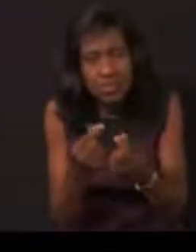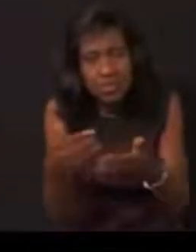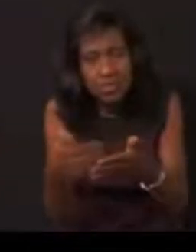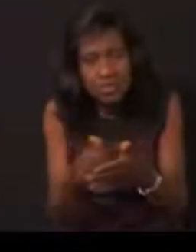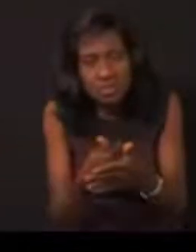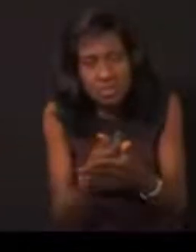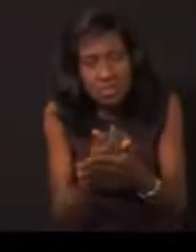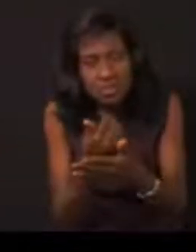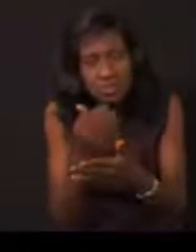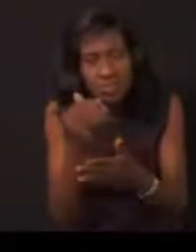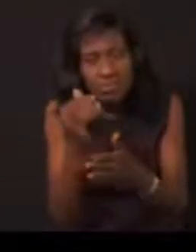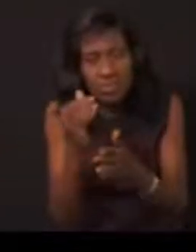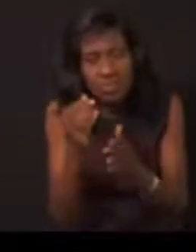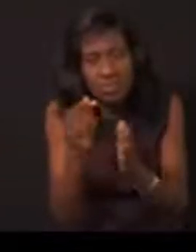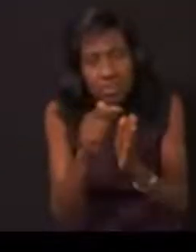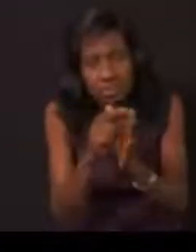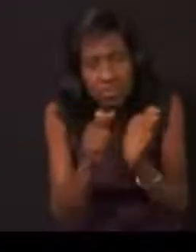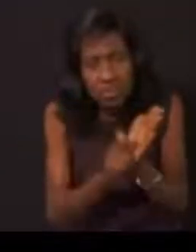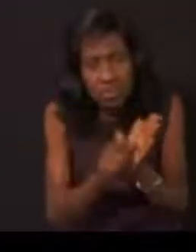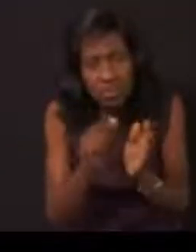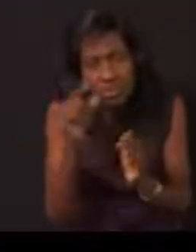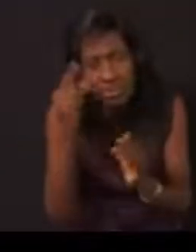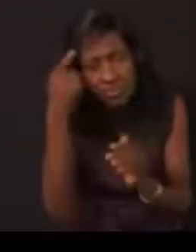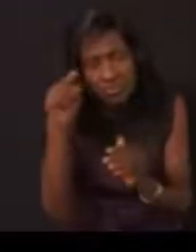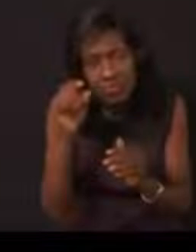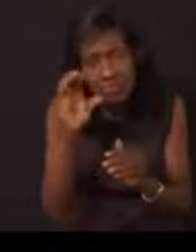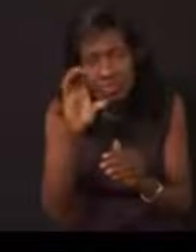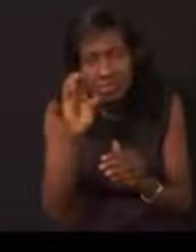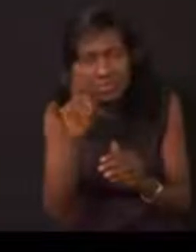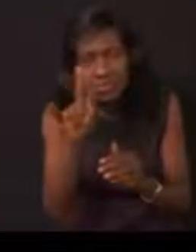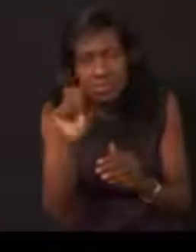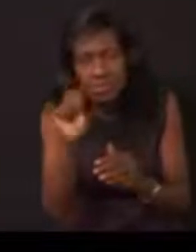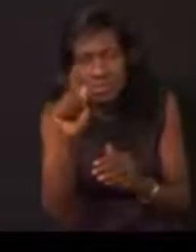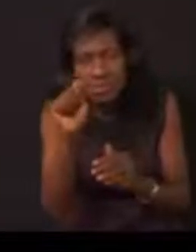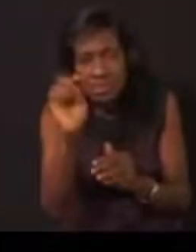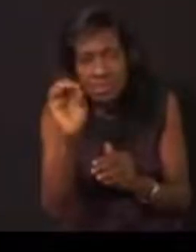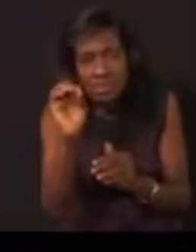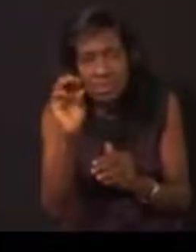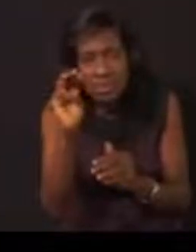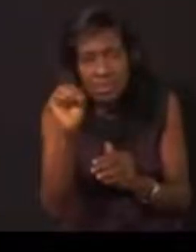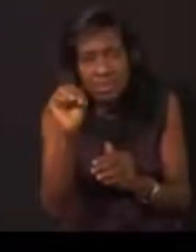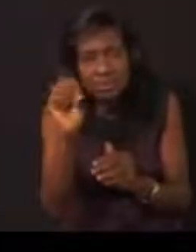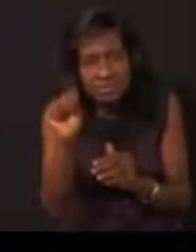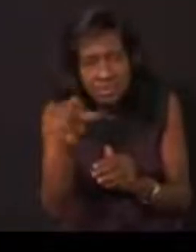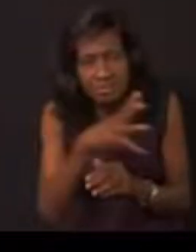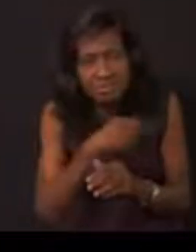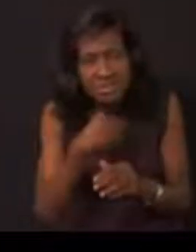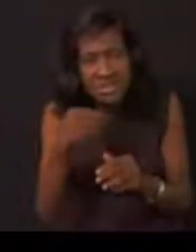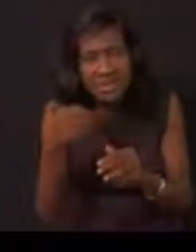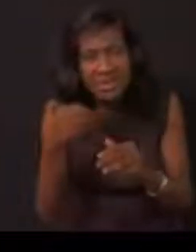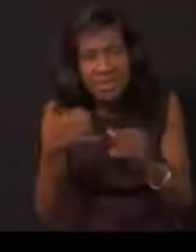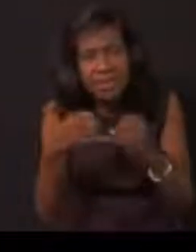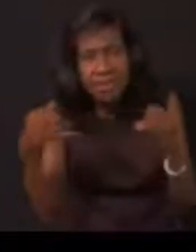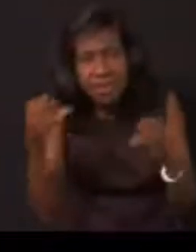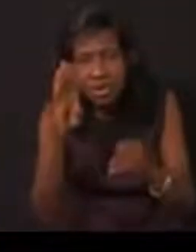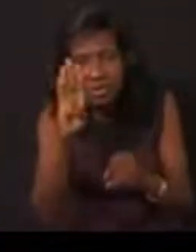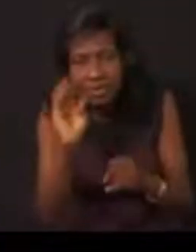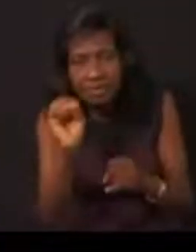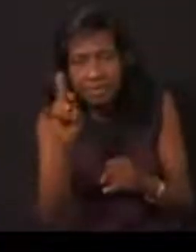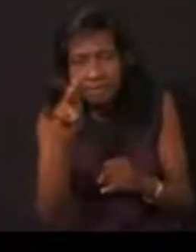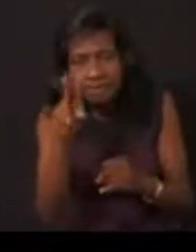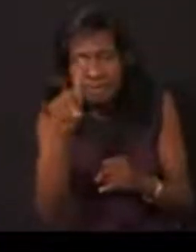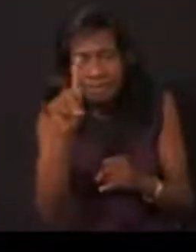Act 2021 and the Customs and Border Control Amendment Act 2021. Those two